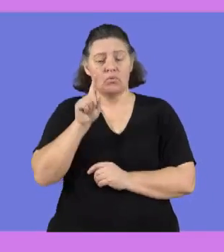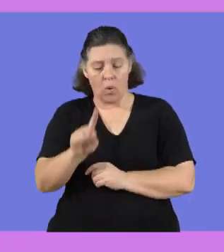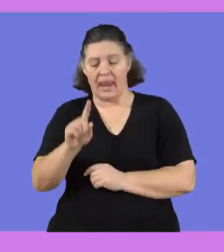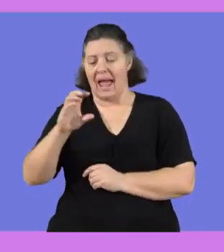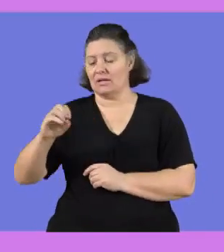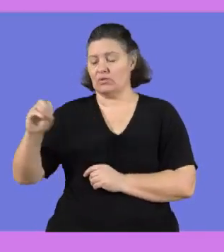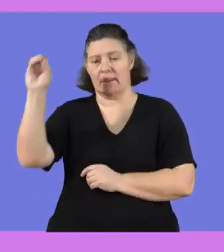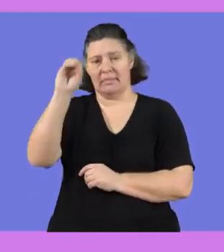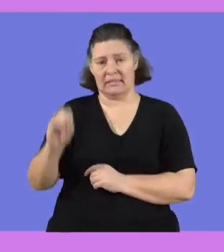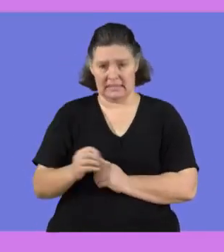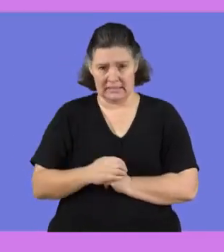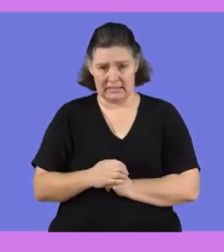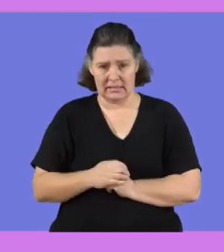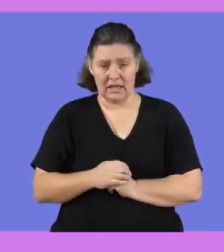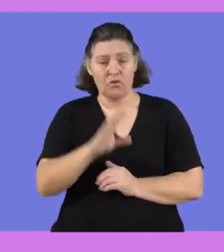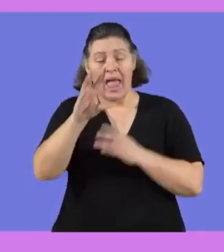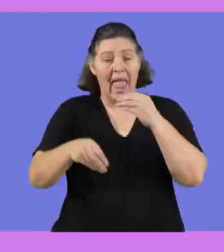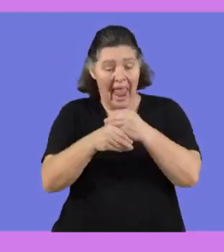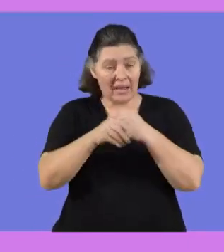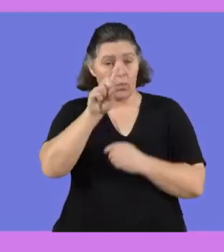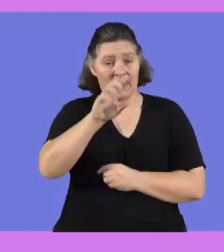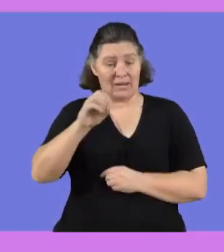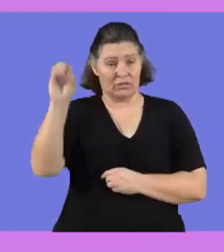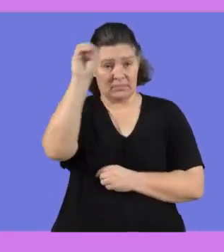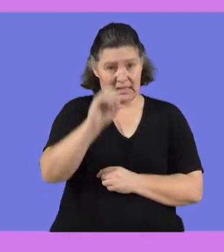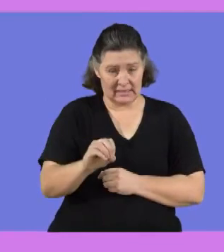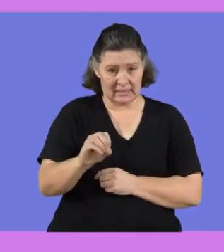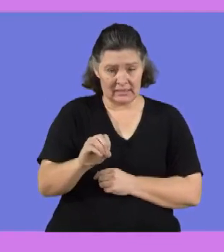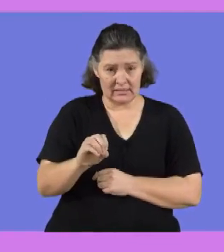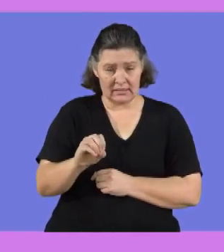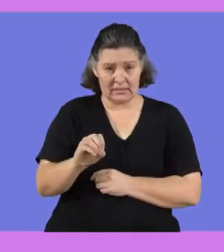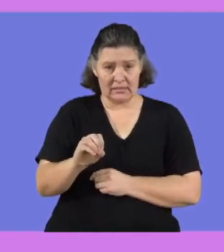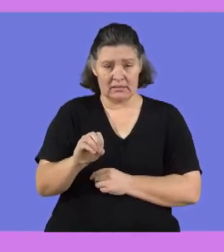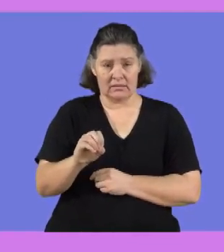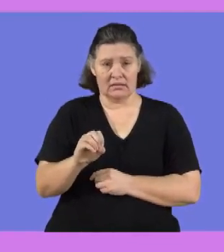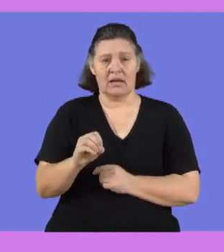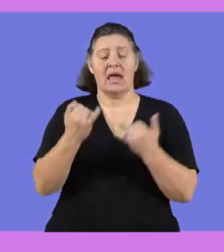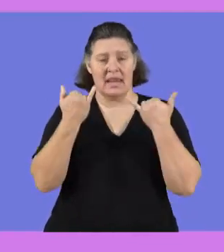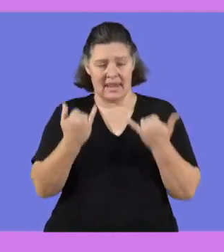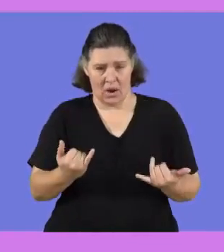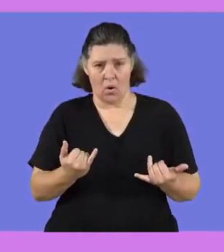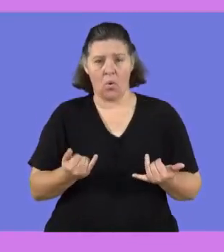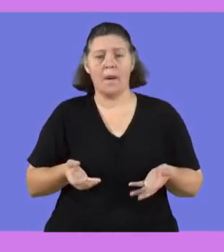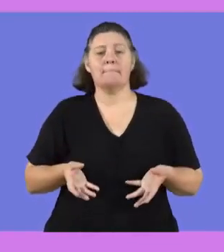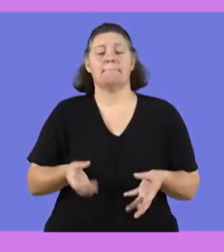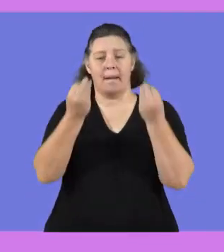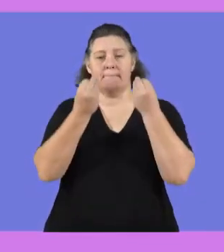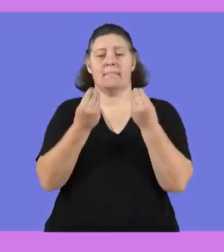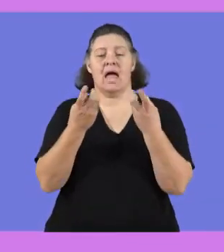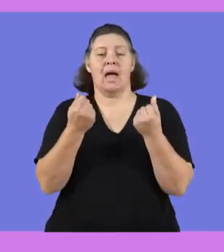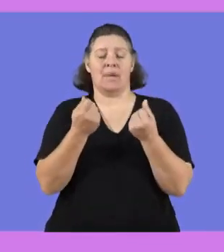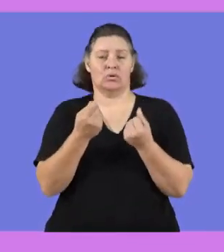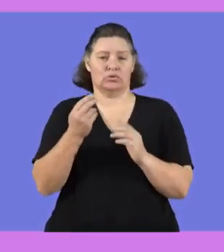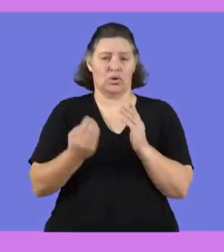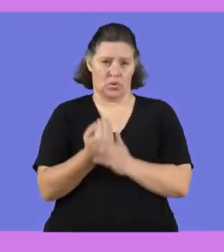the percentage that is added to 100%. And then as you add it to 100%, you will